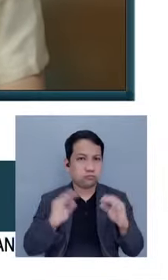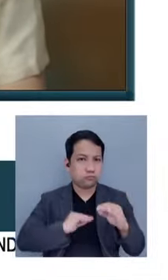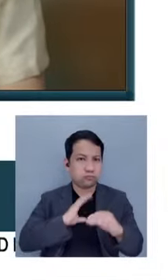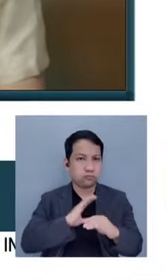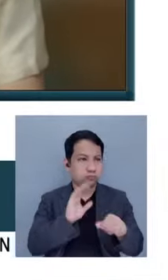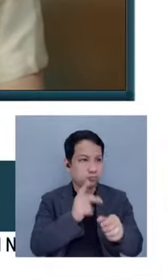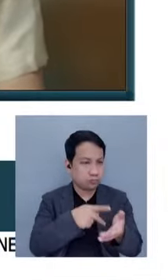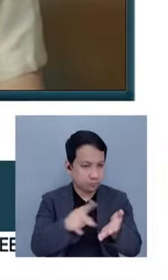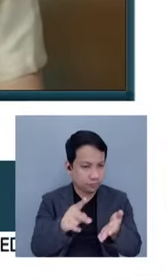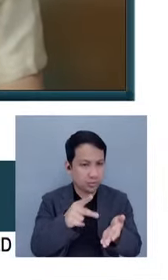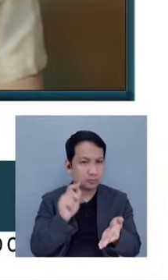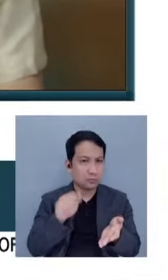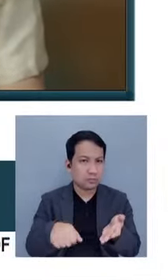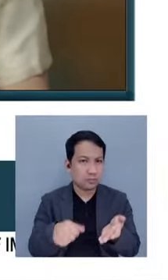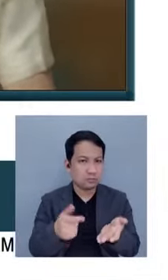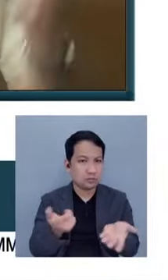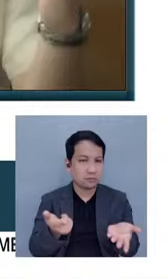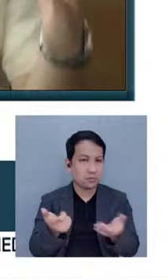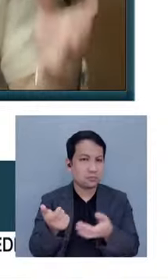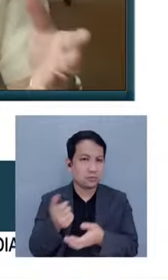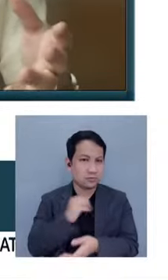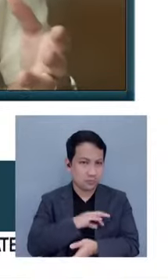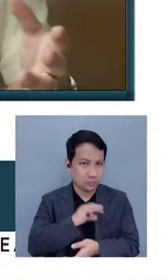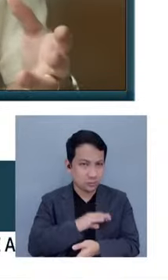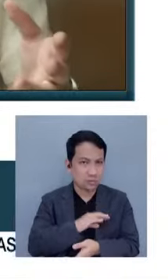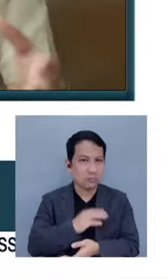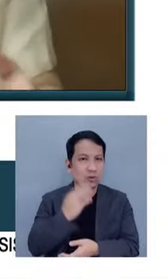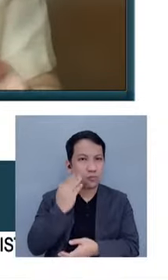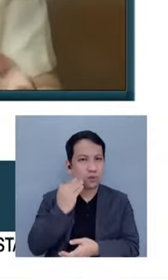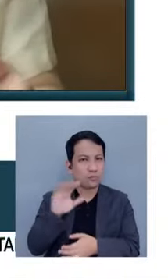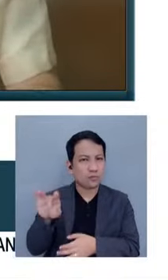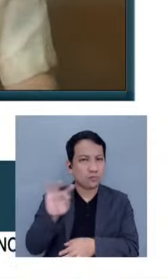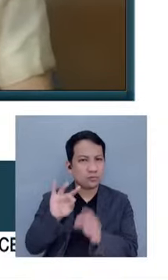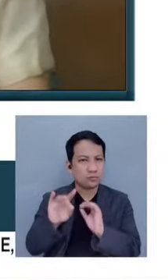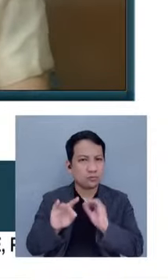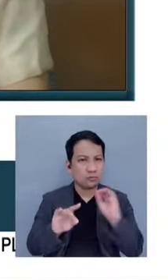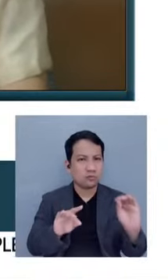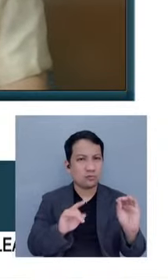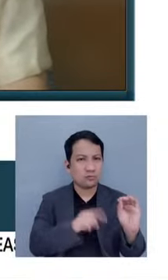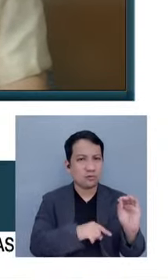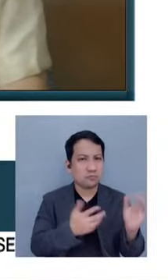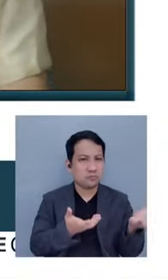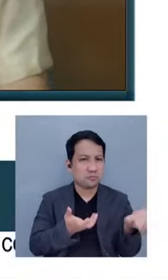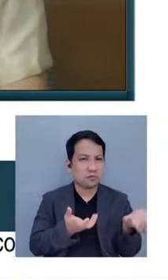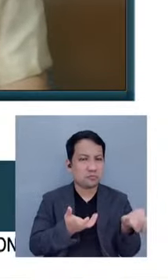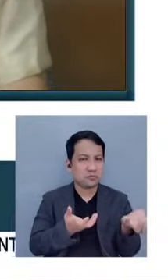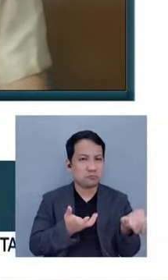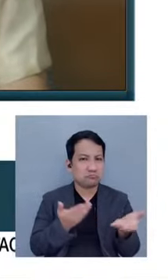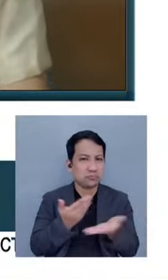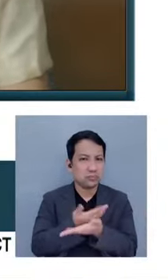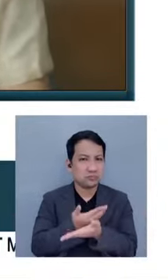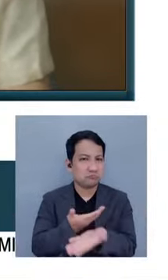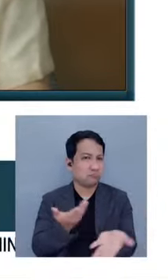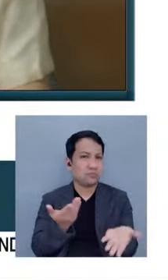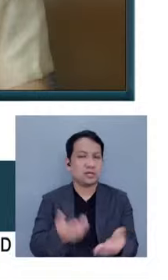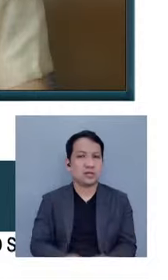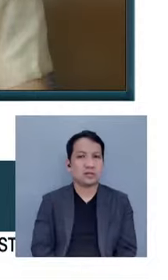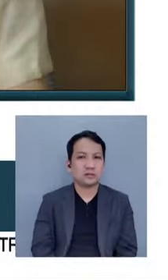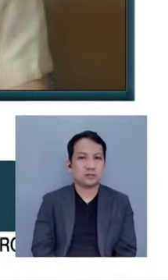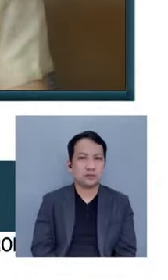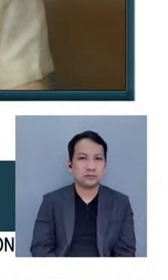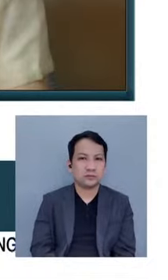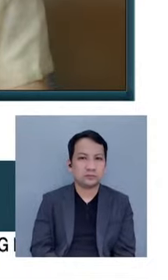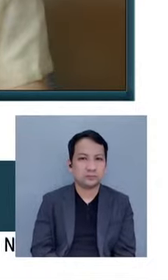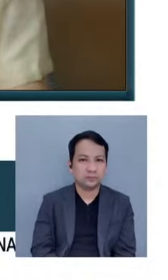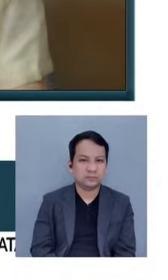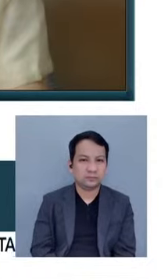it, therefore they're earning from it. Why would they choke their own revenue stream? But the revenue is already larger